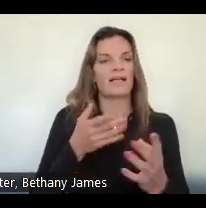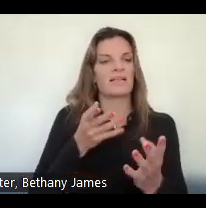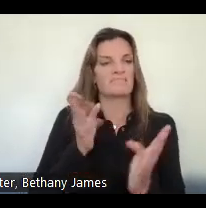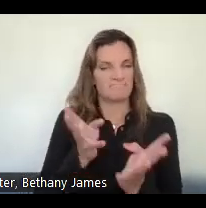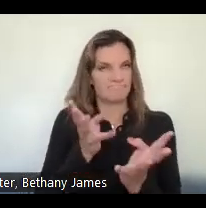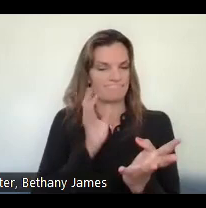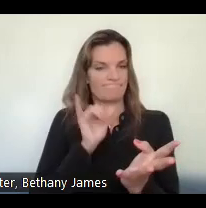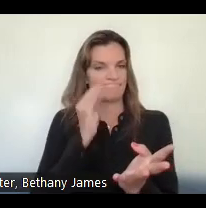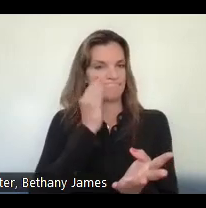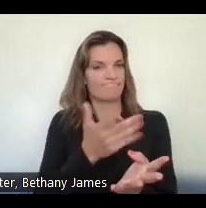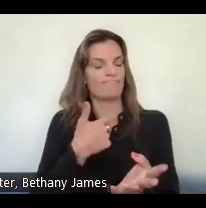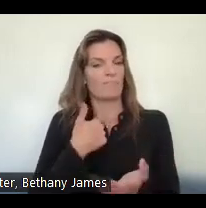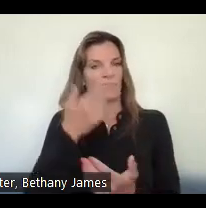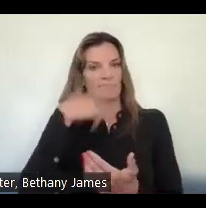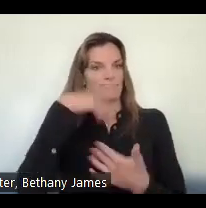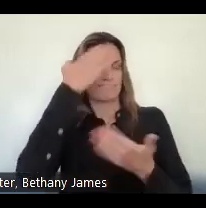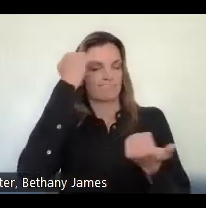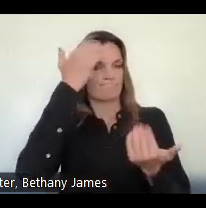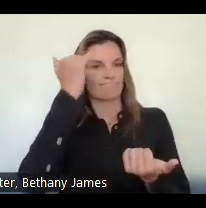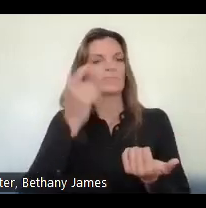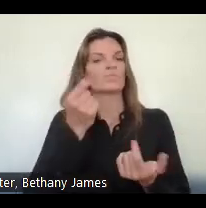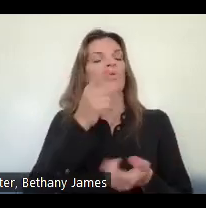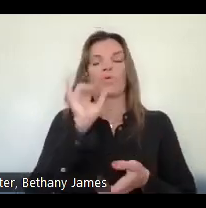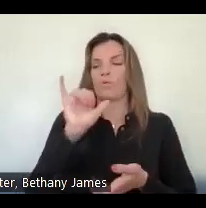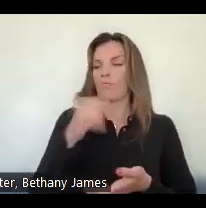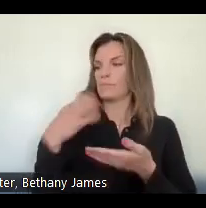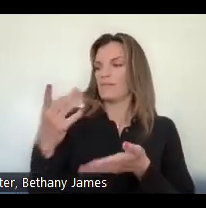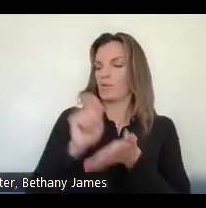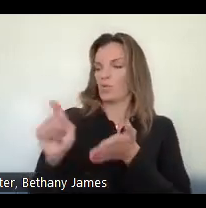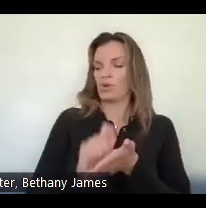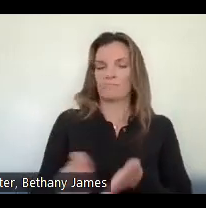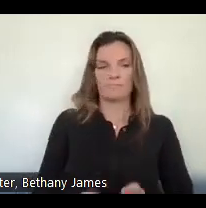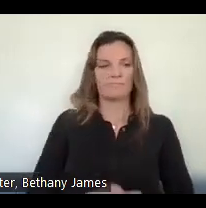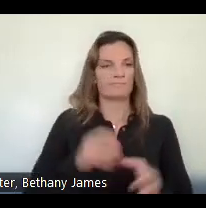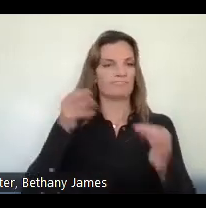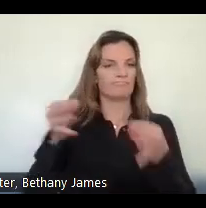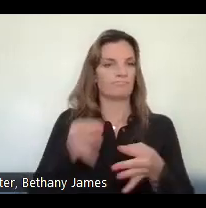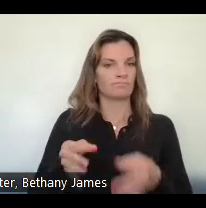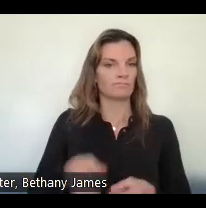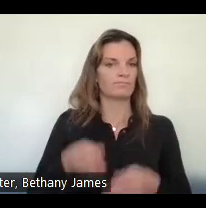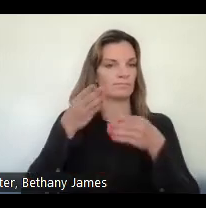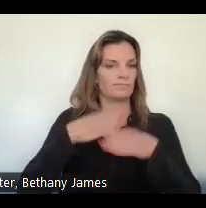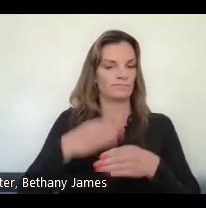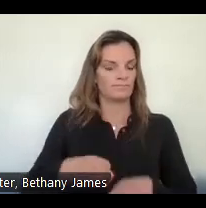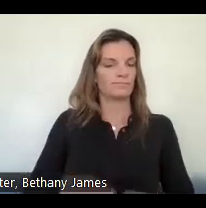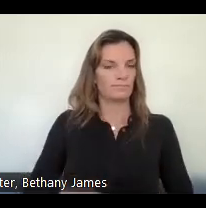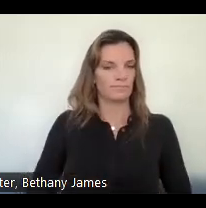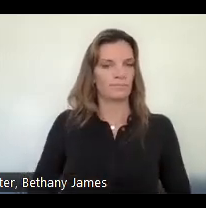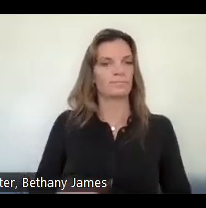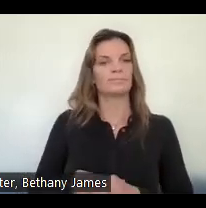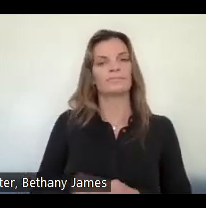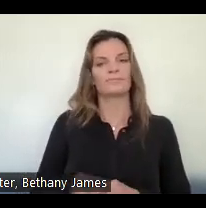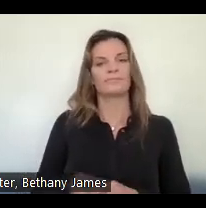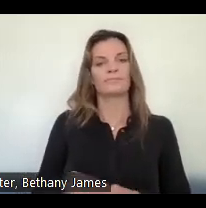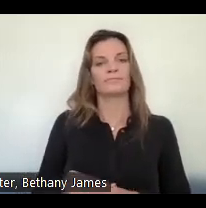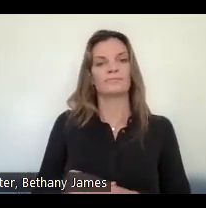provided the employee with written instructions where each major task was broken down into smaller sequential subparts. And then each